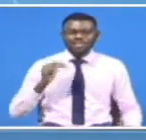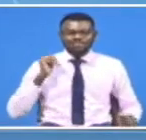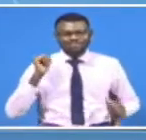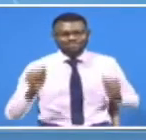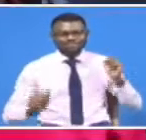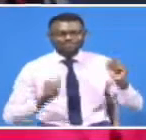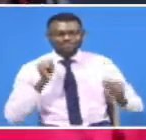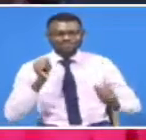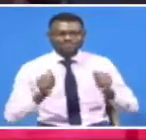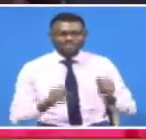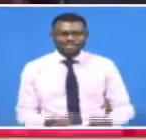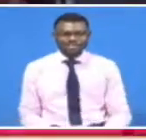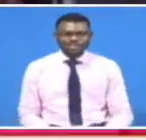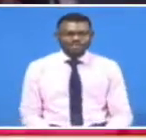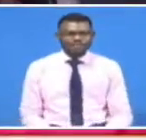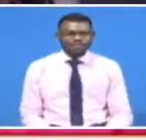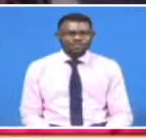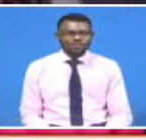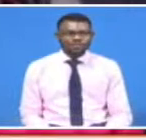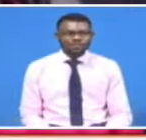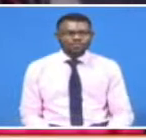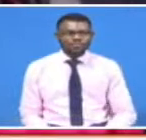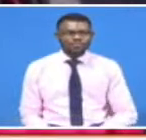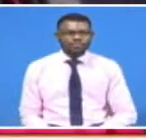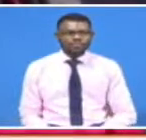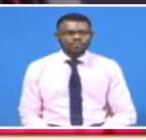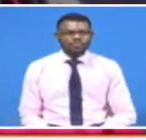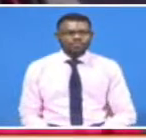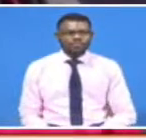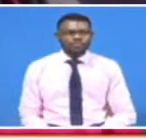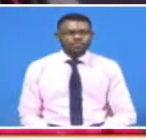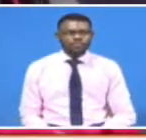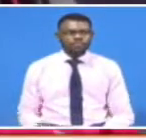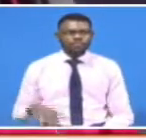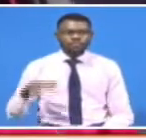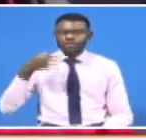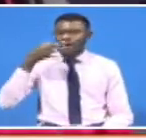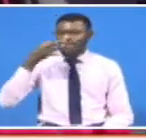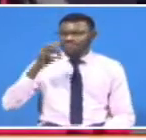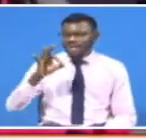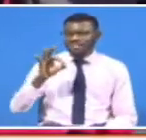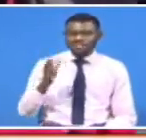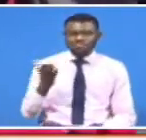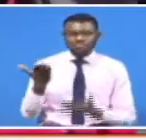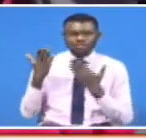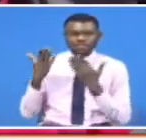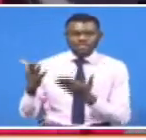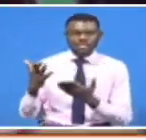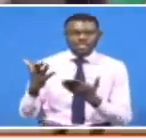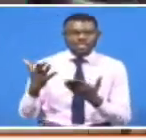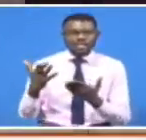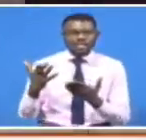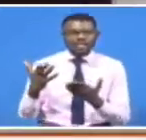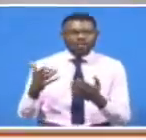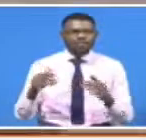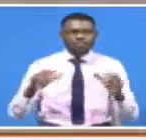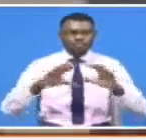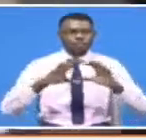race. France ni mchezo ambao inaenda yenye tunaelekea mahali kule ni World